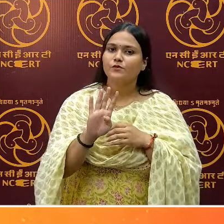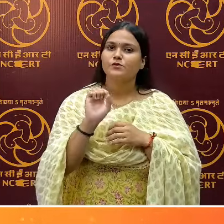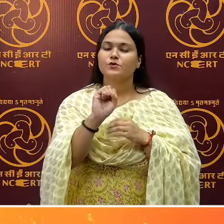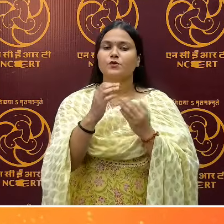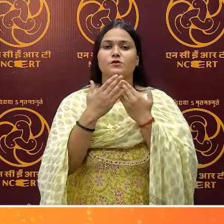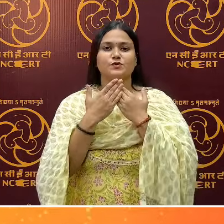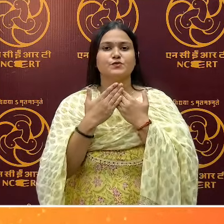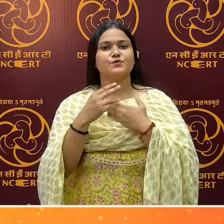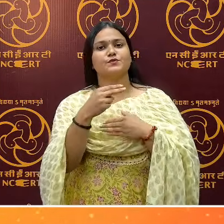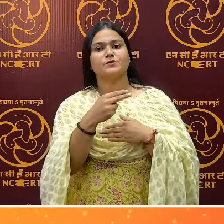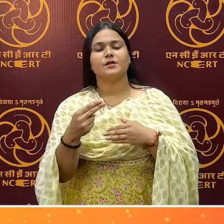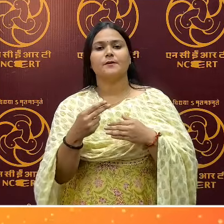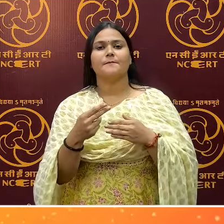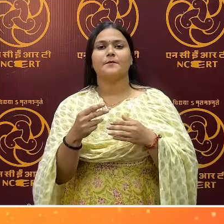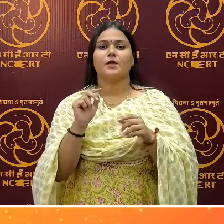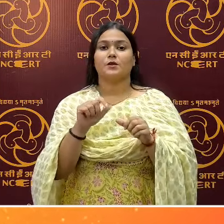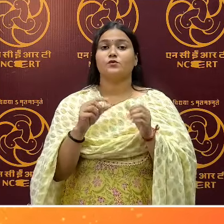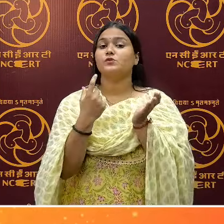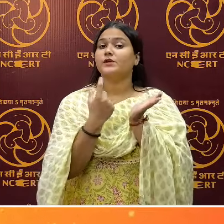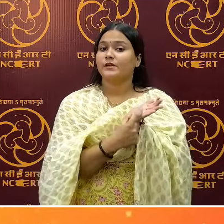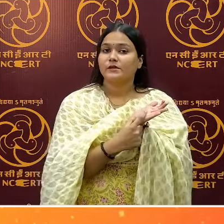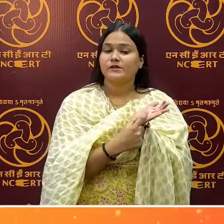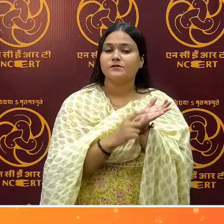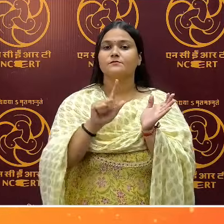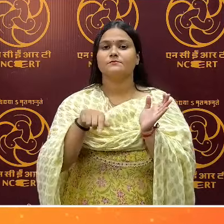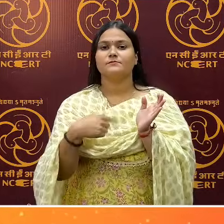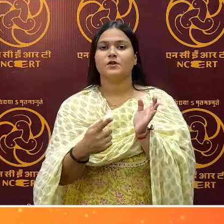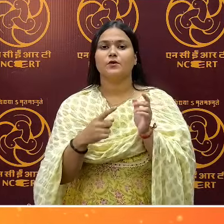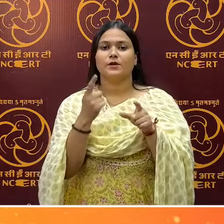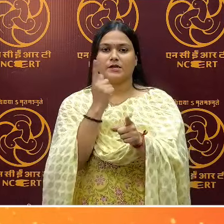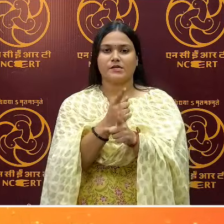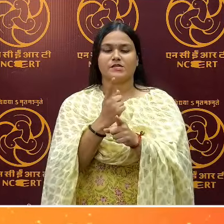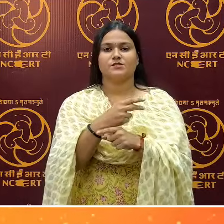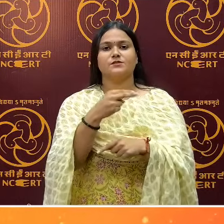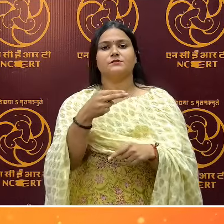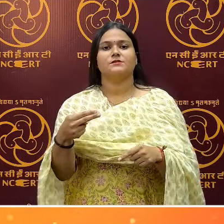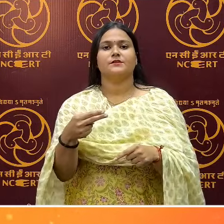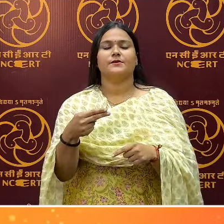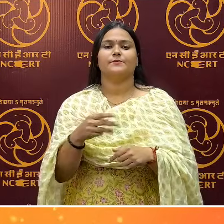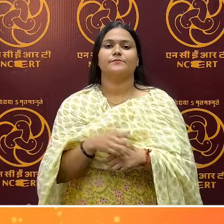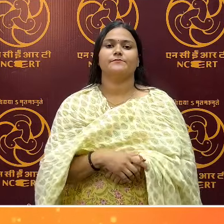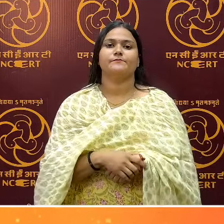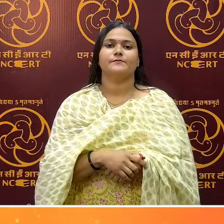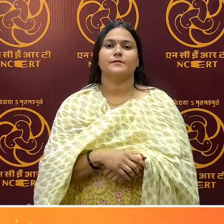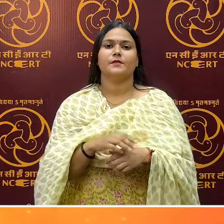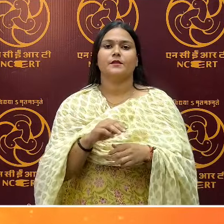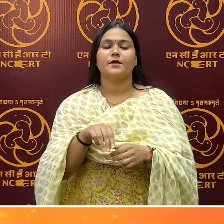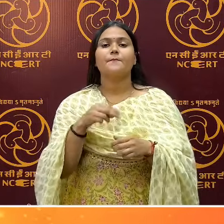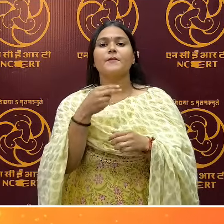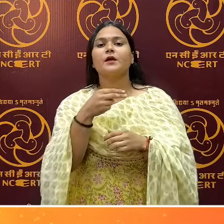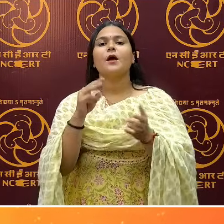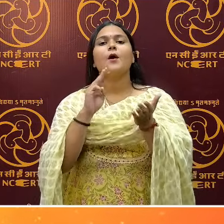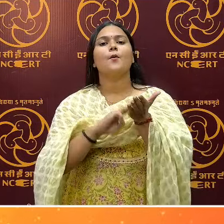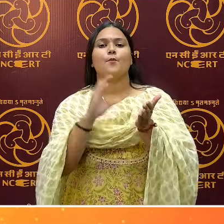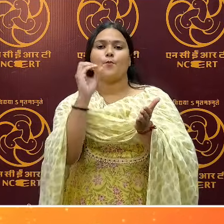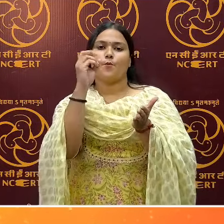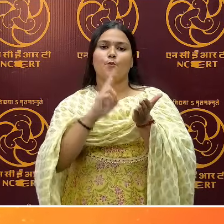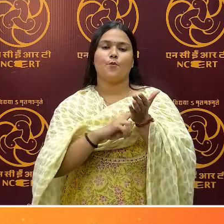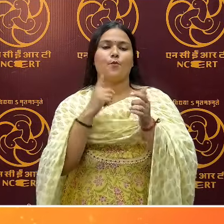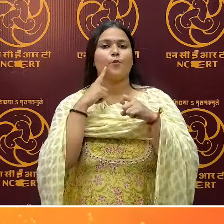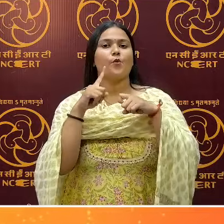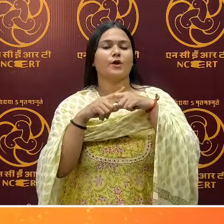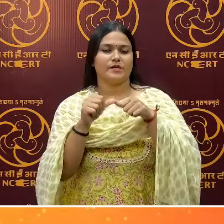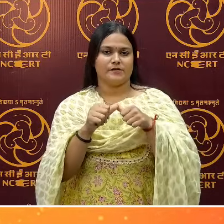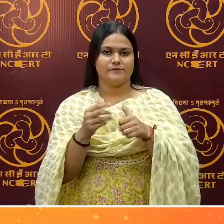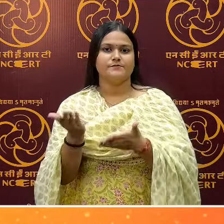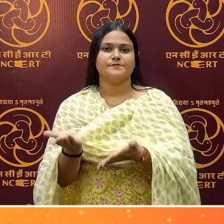school's name and address, and then write the teacher's name. Here please mention Miss Monika Khurana, and then date of the